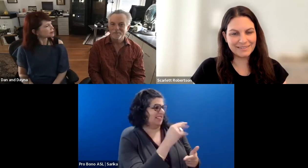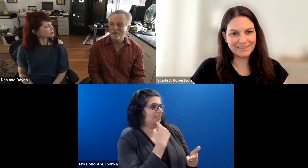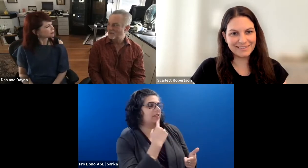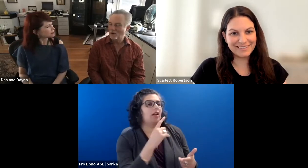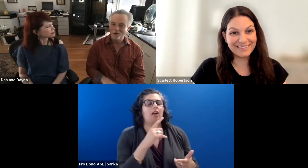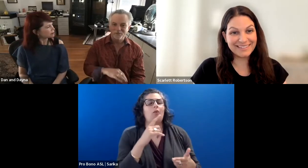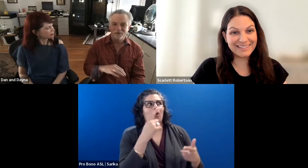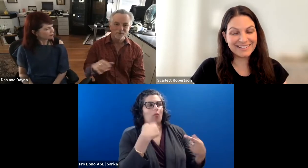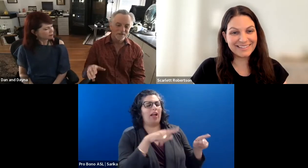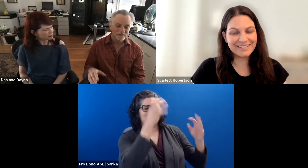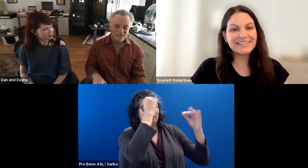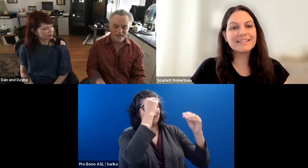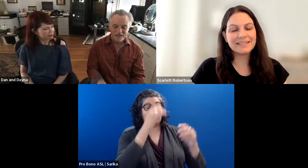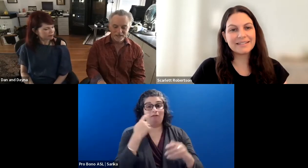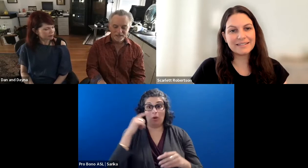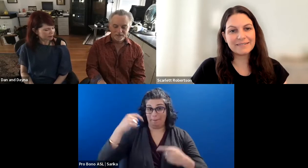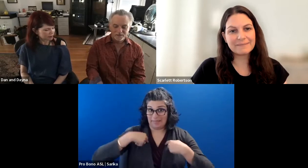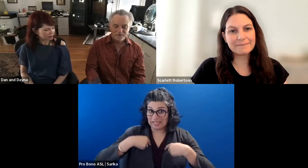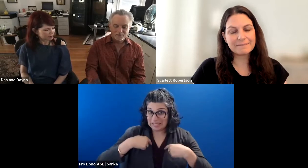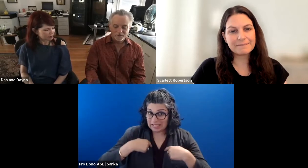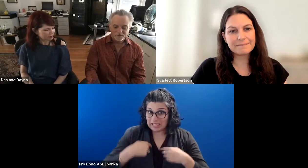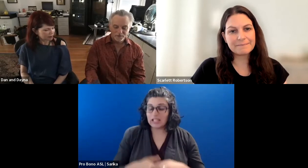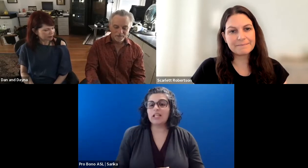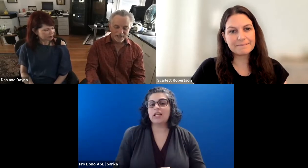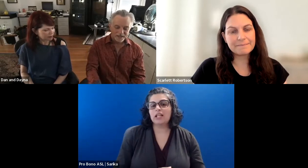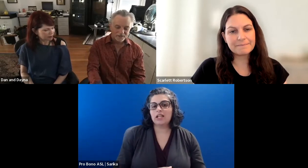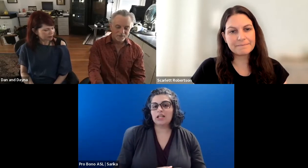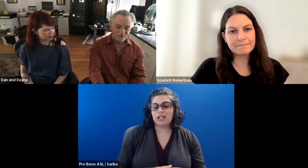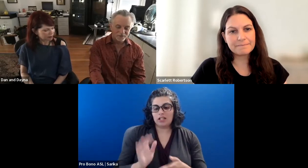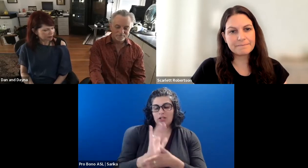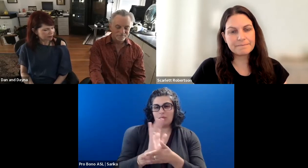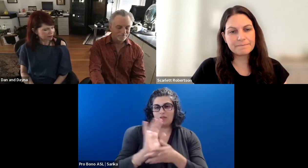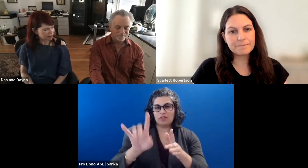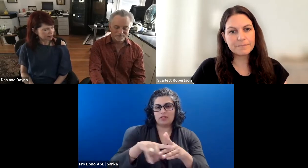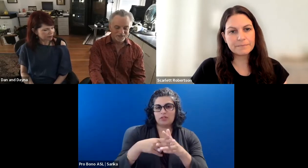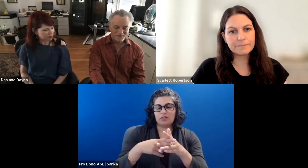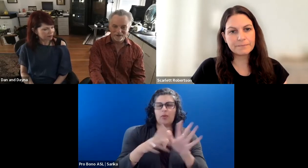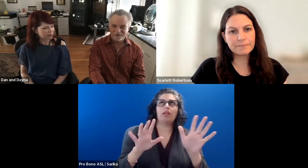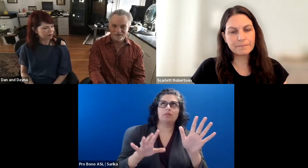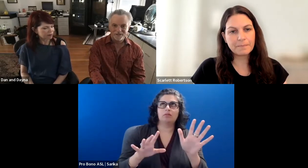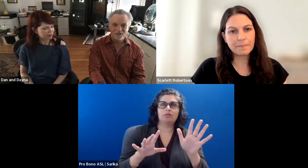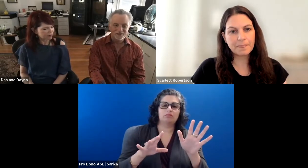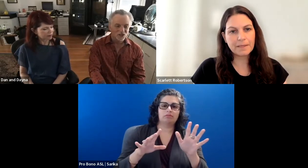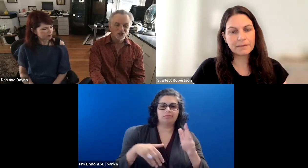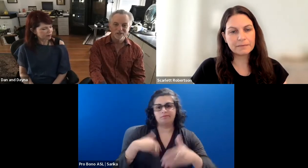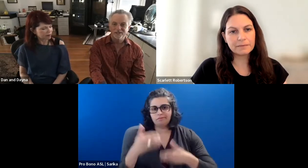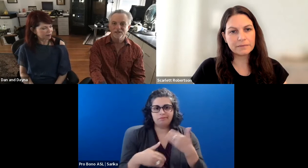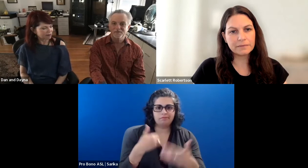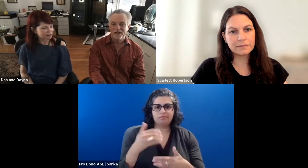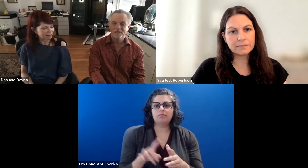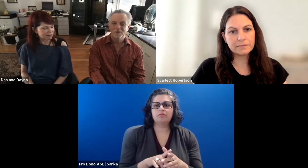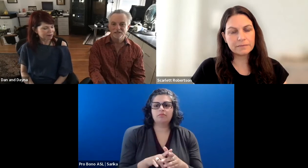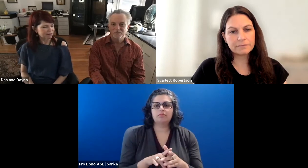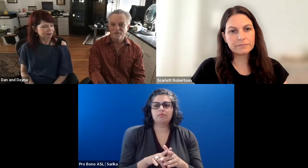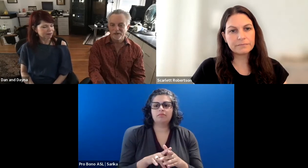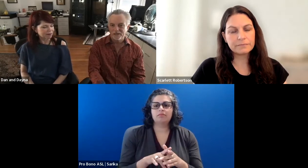thought, the overarching one for me is that the film began to, as we talk about, assert itself